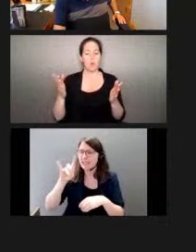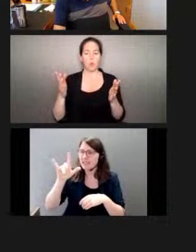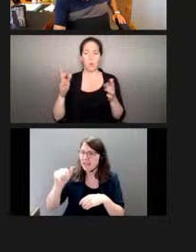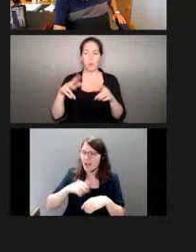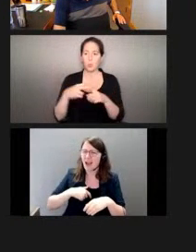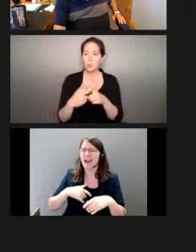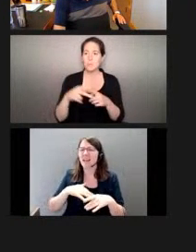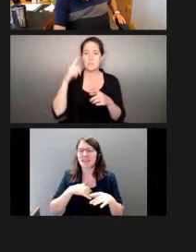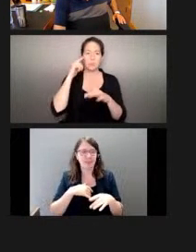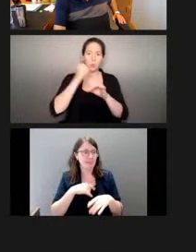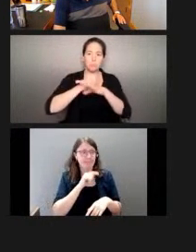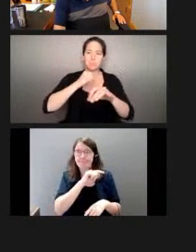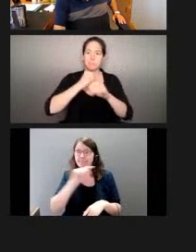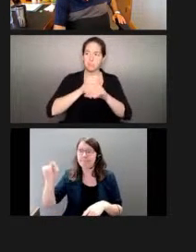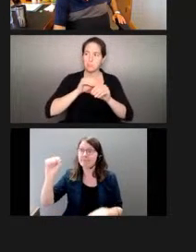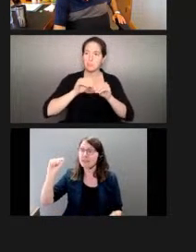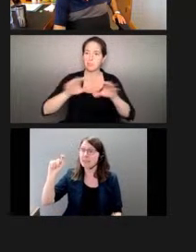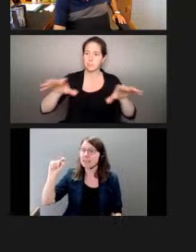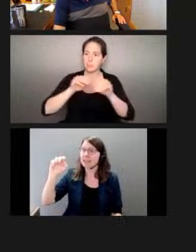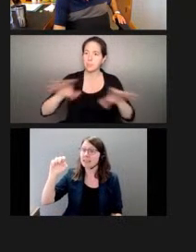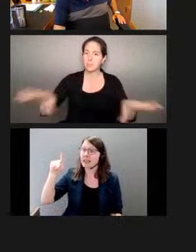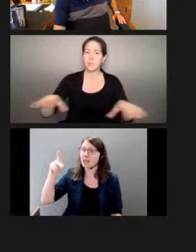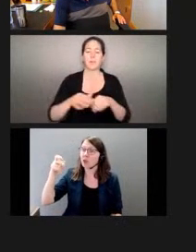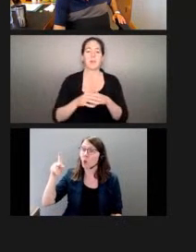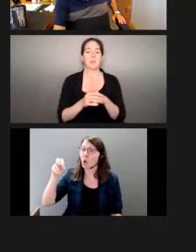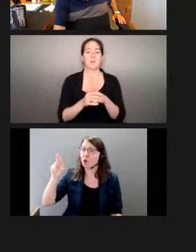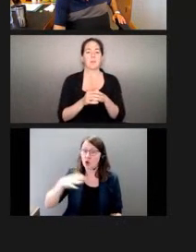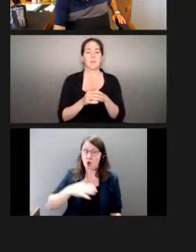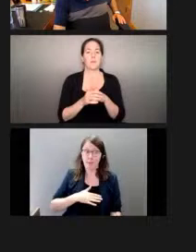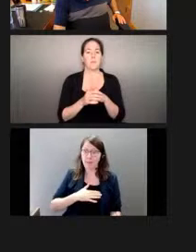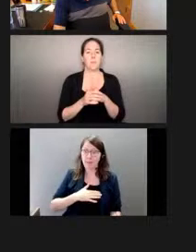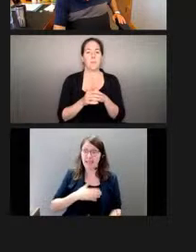share information with their communities. So working through various